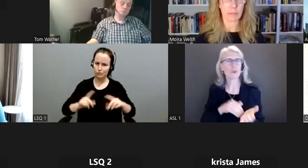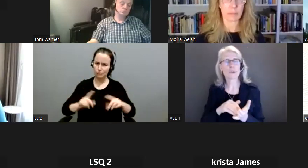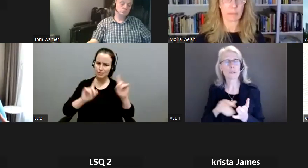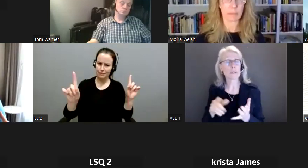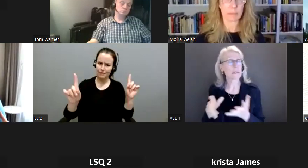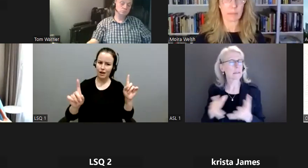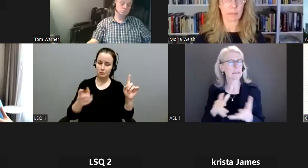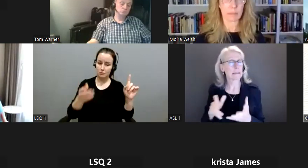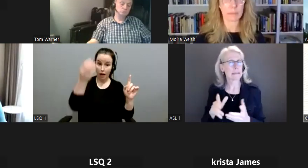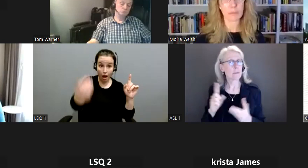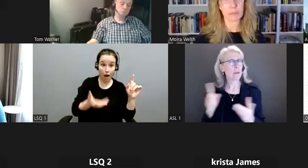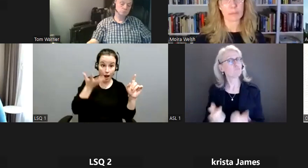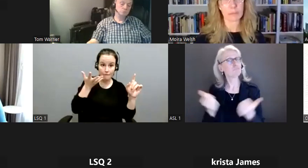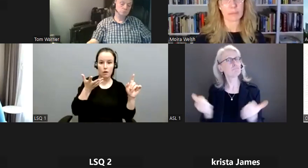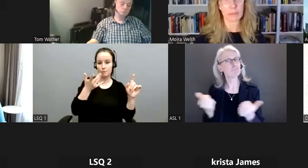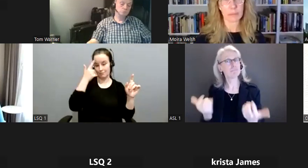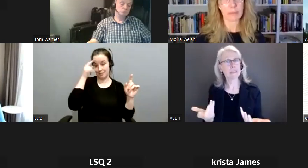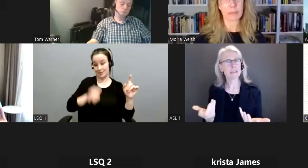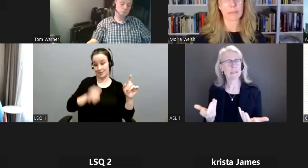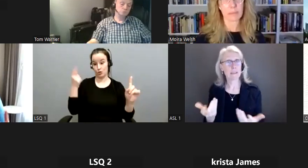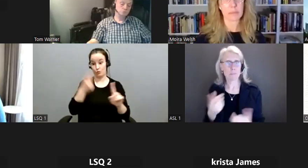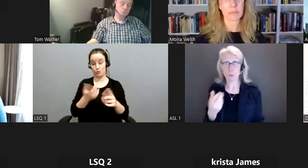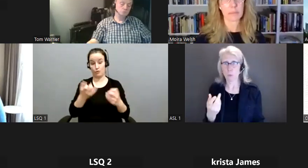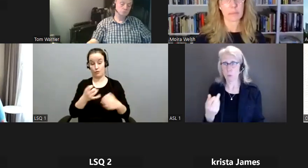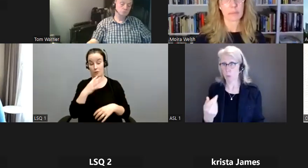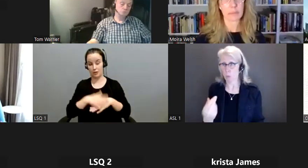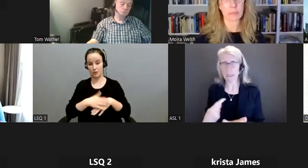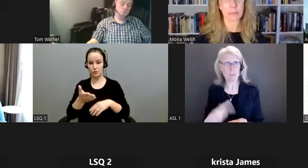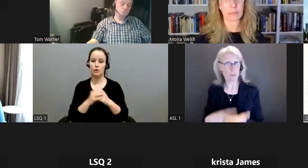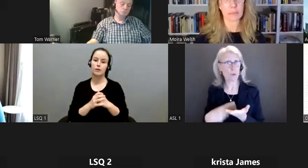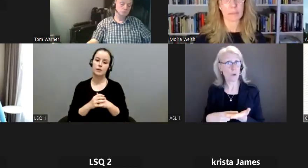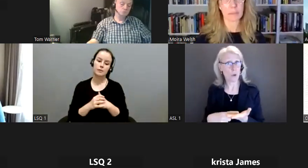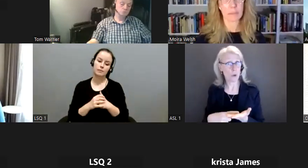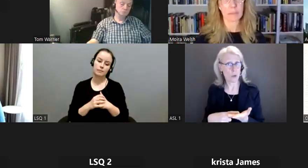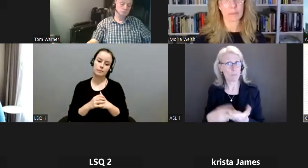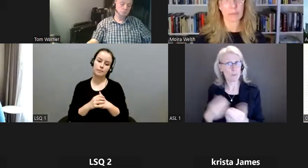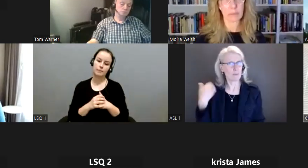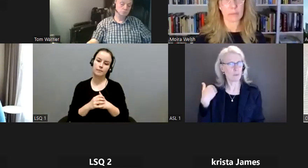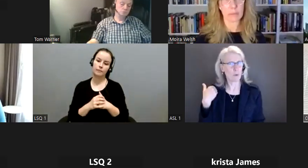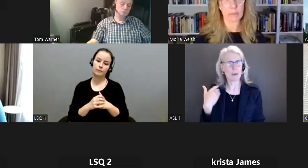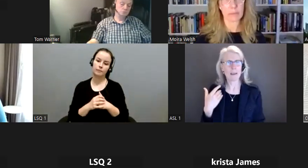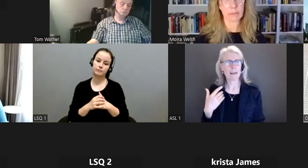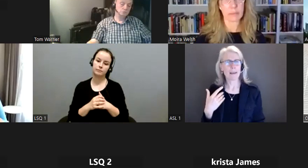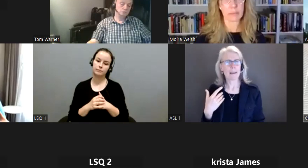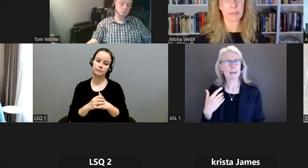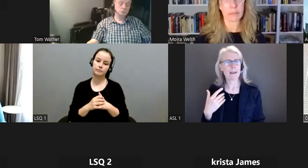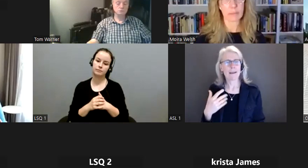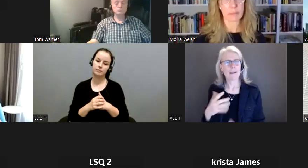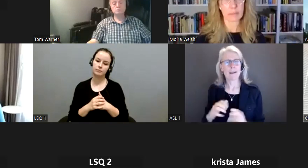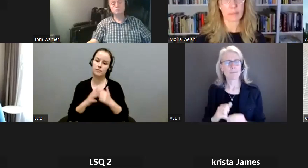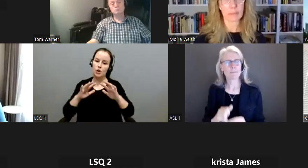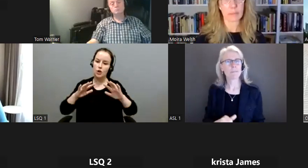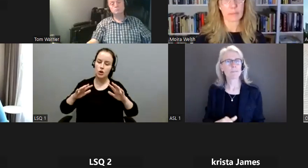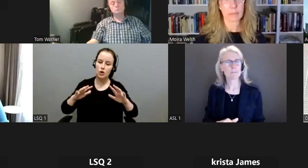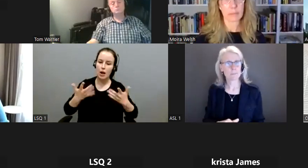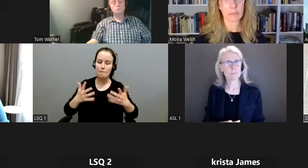upon. Moira, you and I have talked many times about how is it that people can capture media. And I know that on